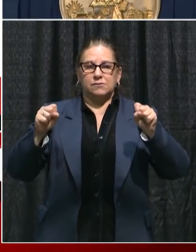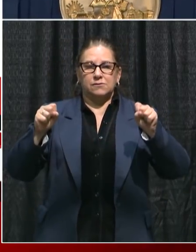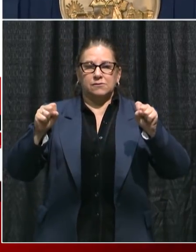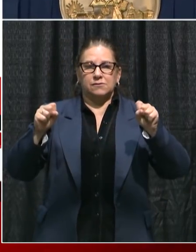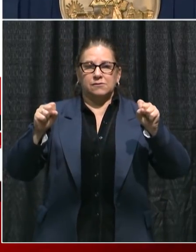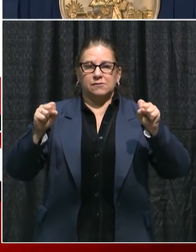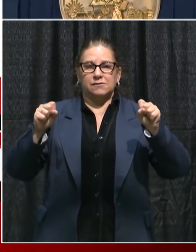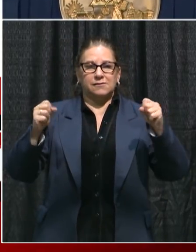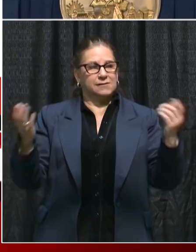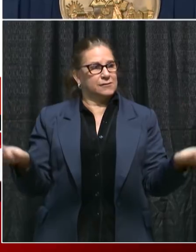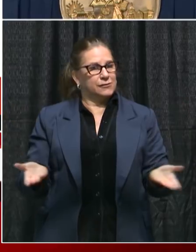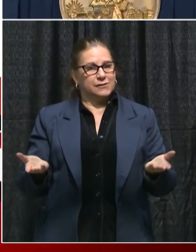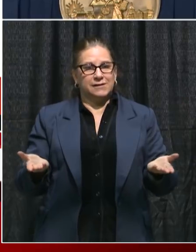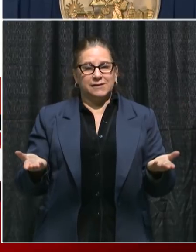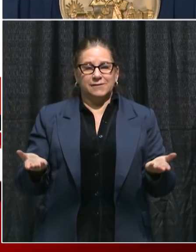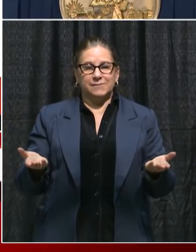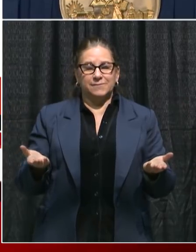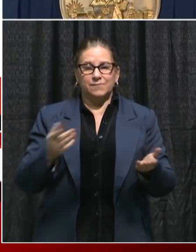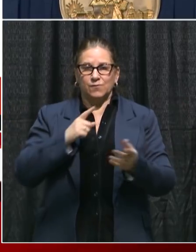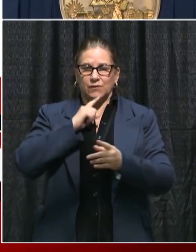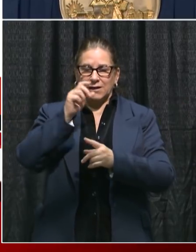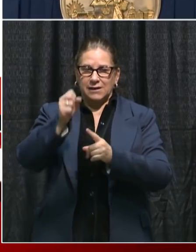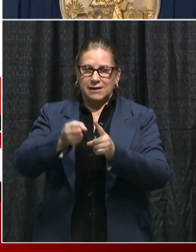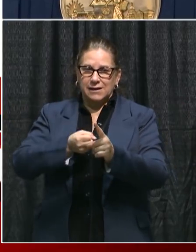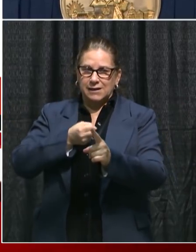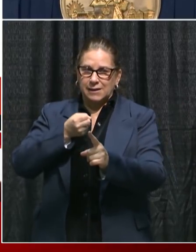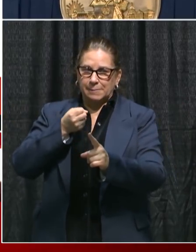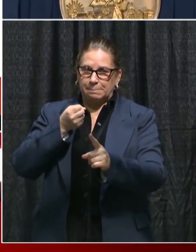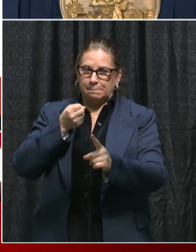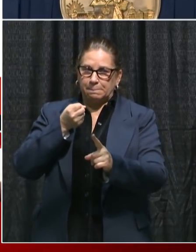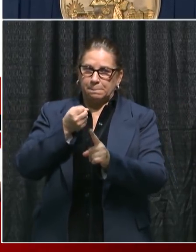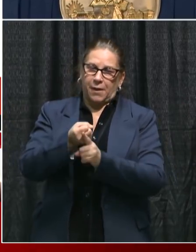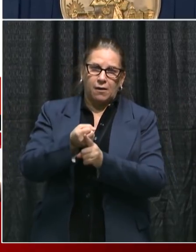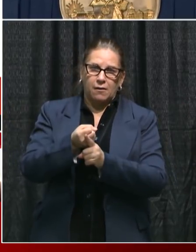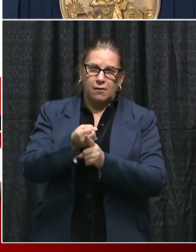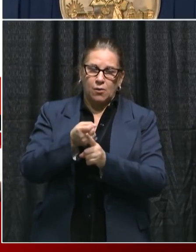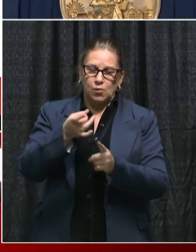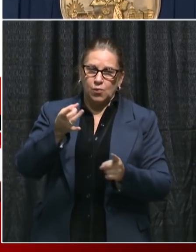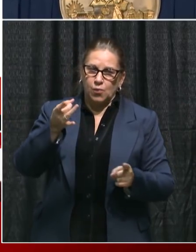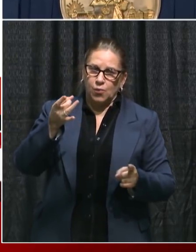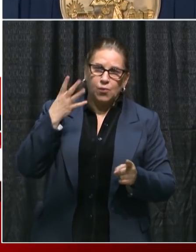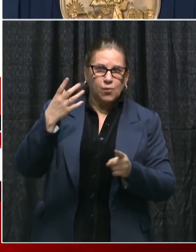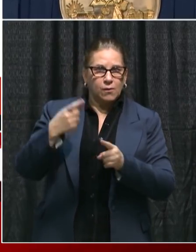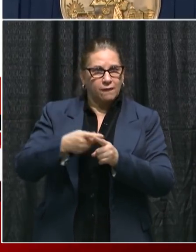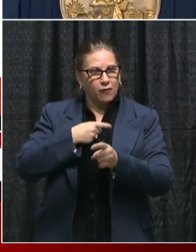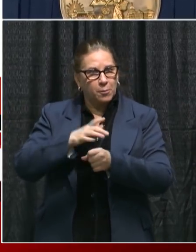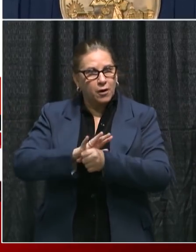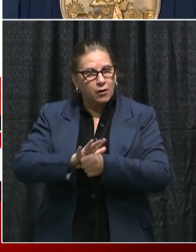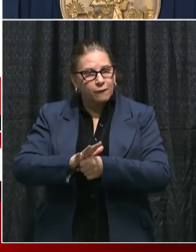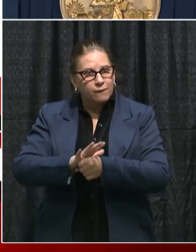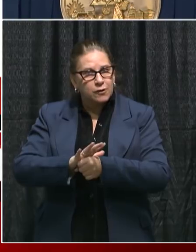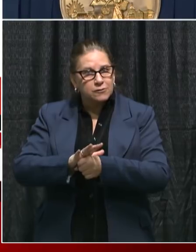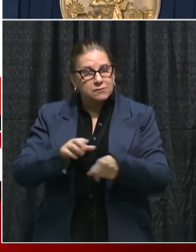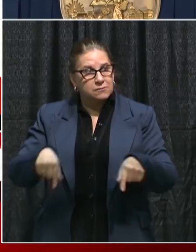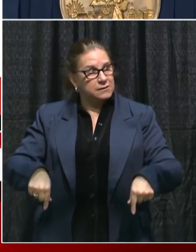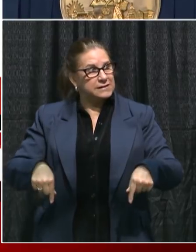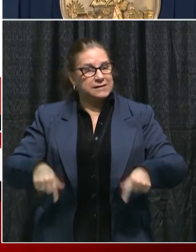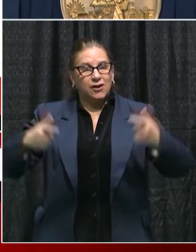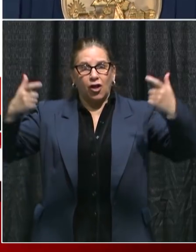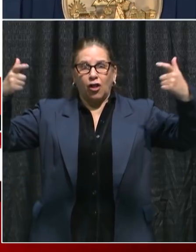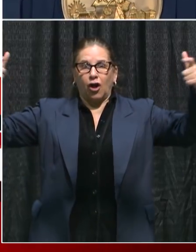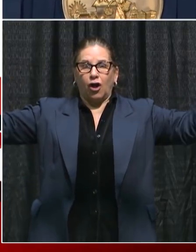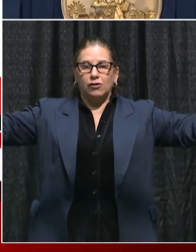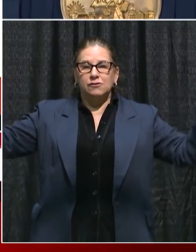hard hit by COVID, and that's our large gathering spaces like the DC Convention